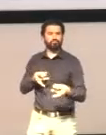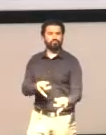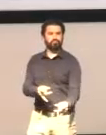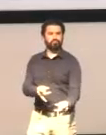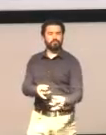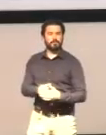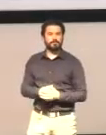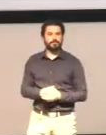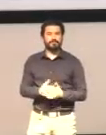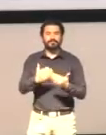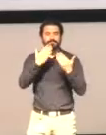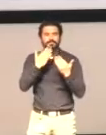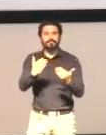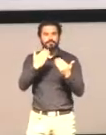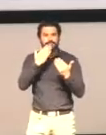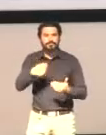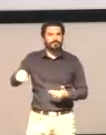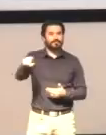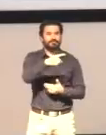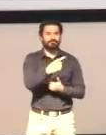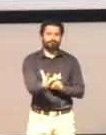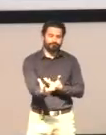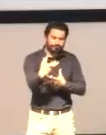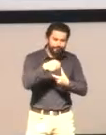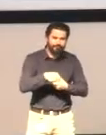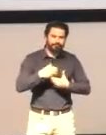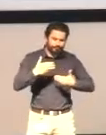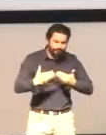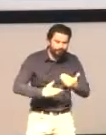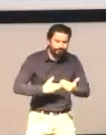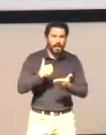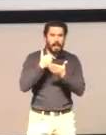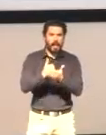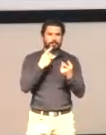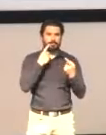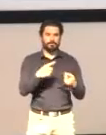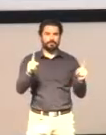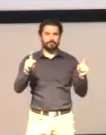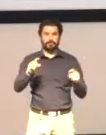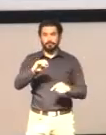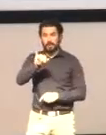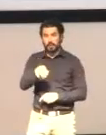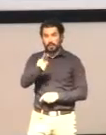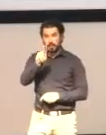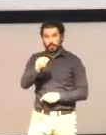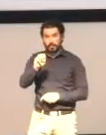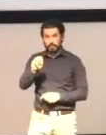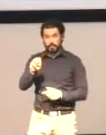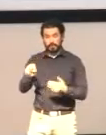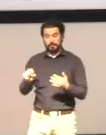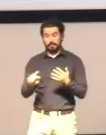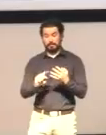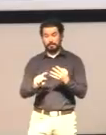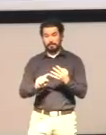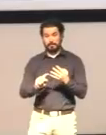you who have partnered with us to make this happen. Late June marks the start of the residency